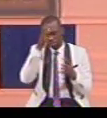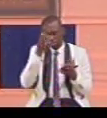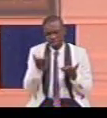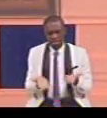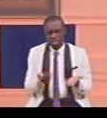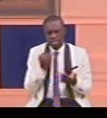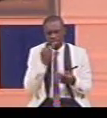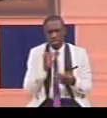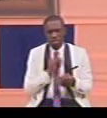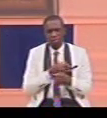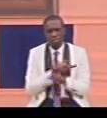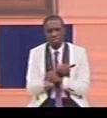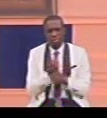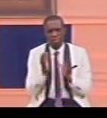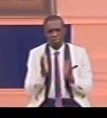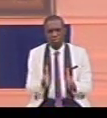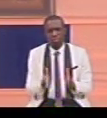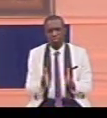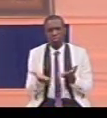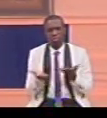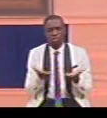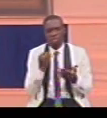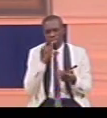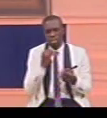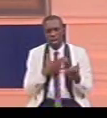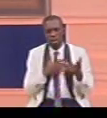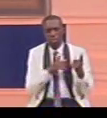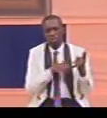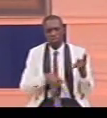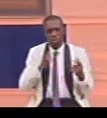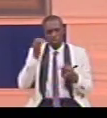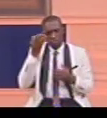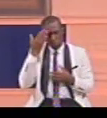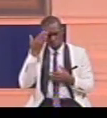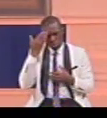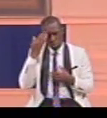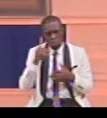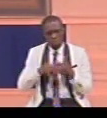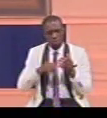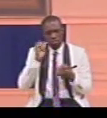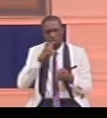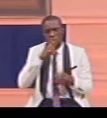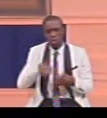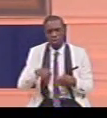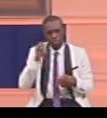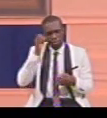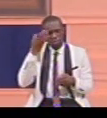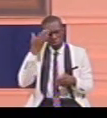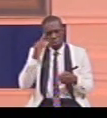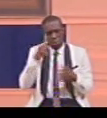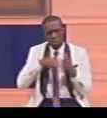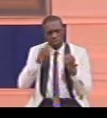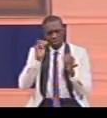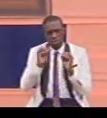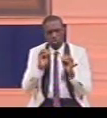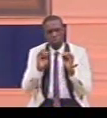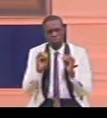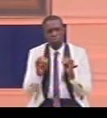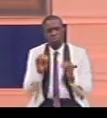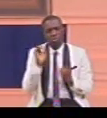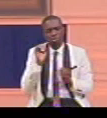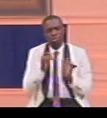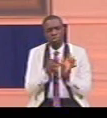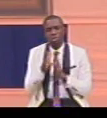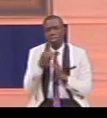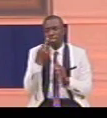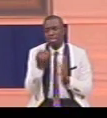he knew what he had taught he knew what he had commanded he knew what he had given to the people to his own disciples and he said I have